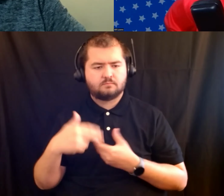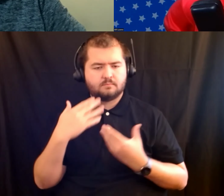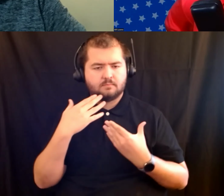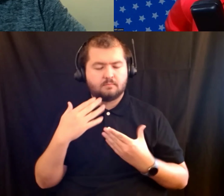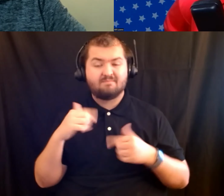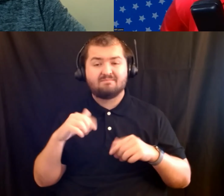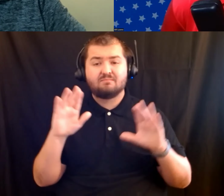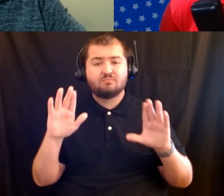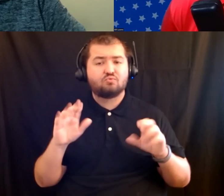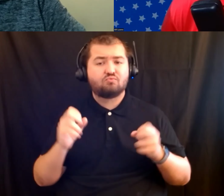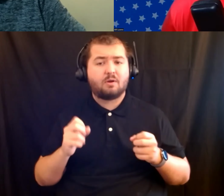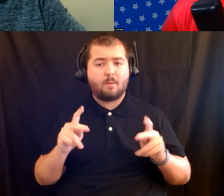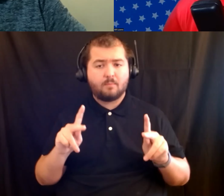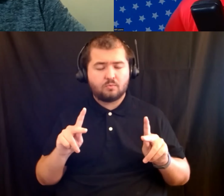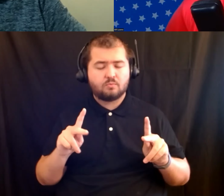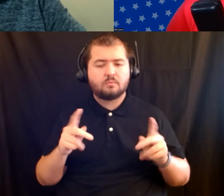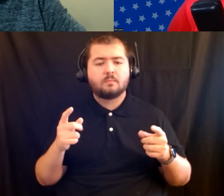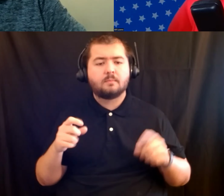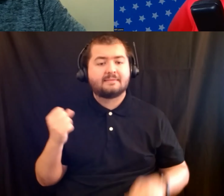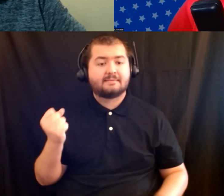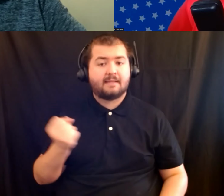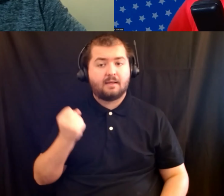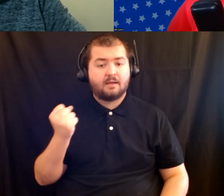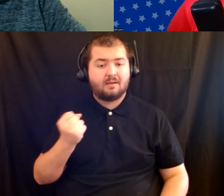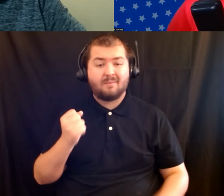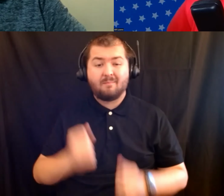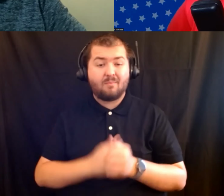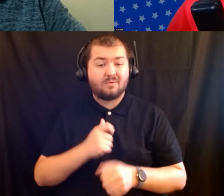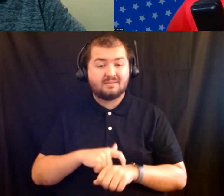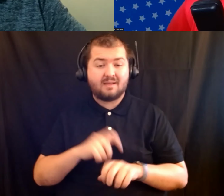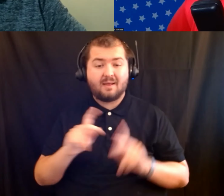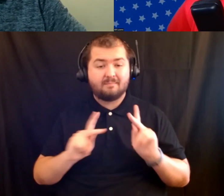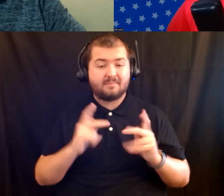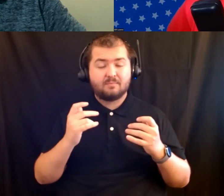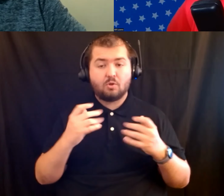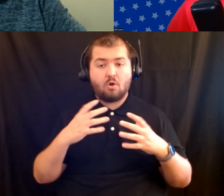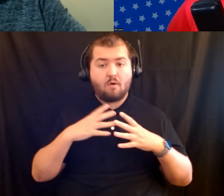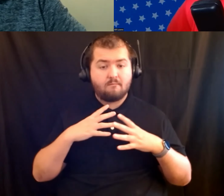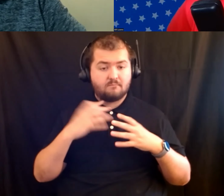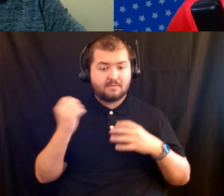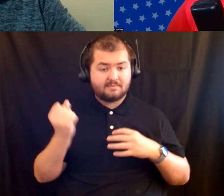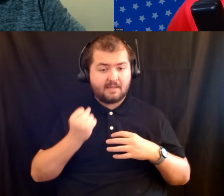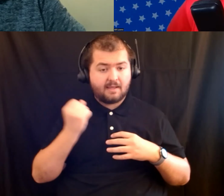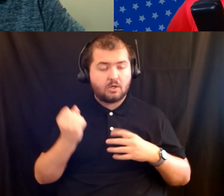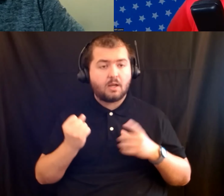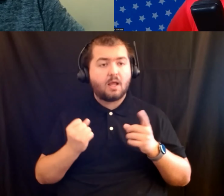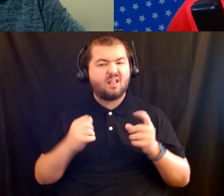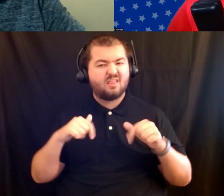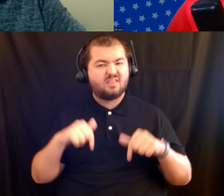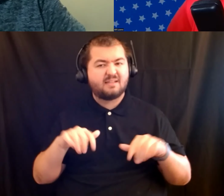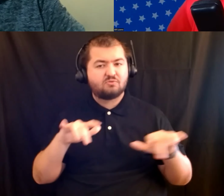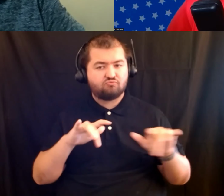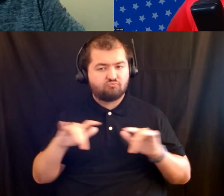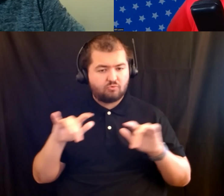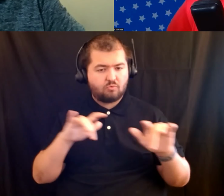great opportunity. It's on Saturday when most people aren't working, and they are recording it. Juliana, this will be